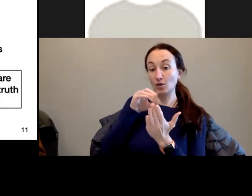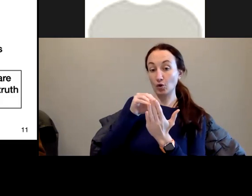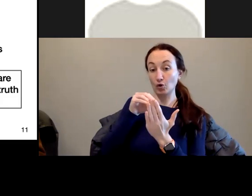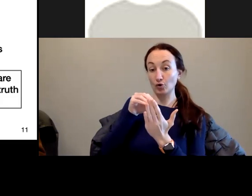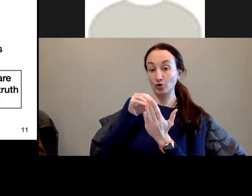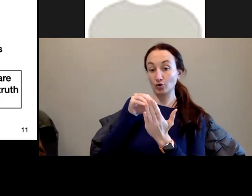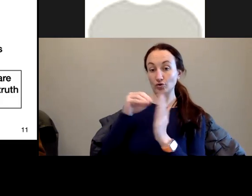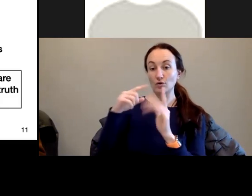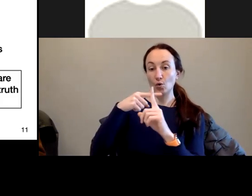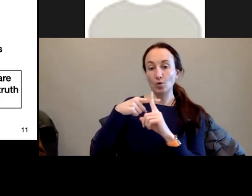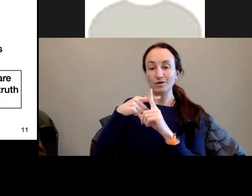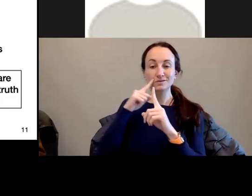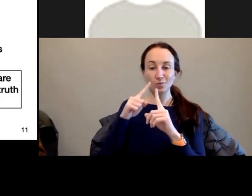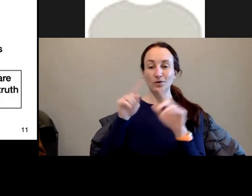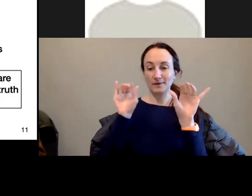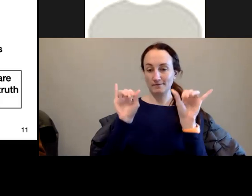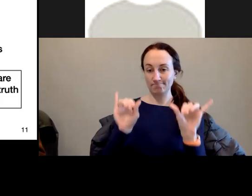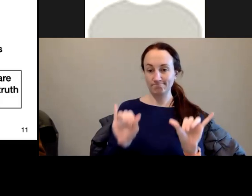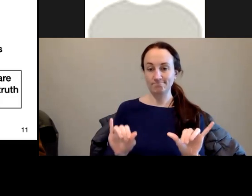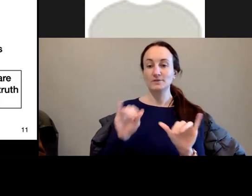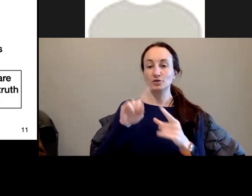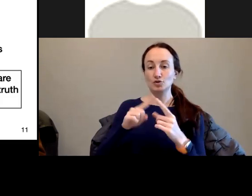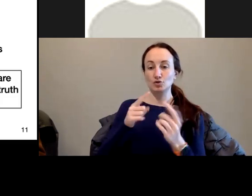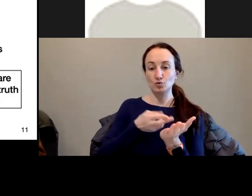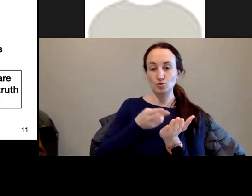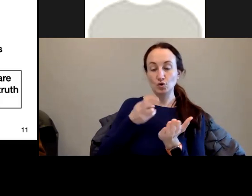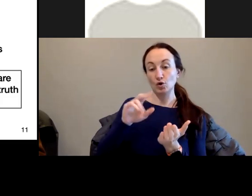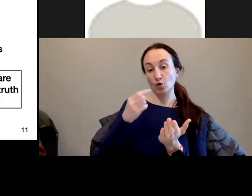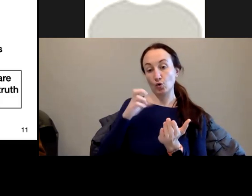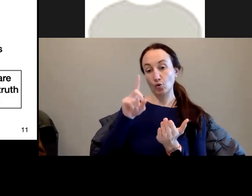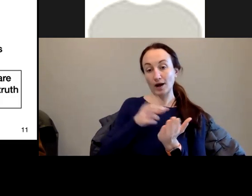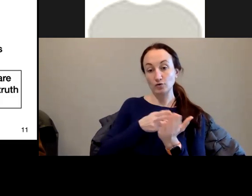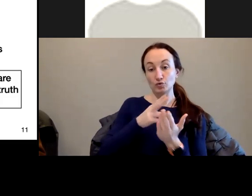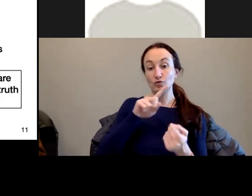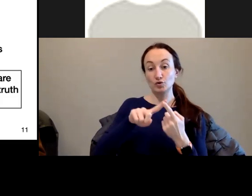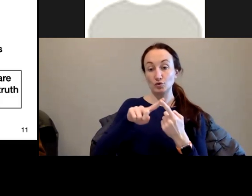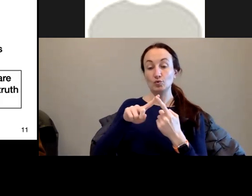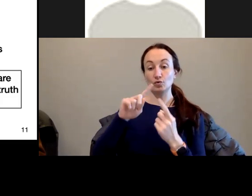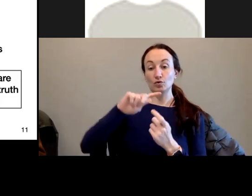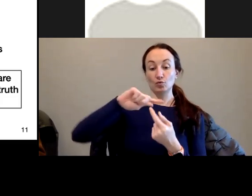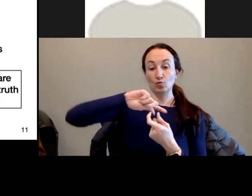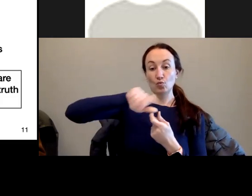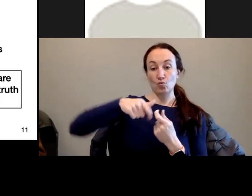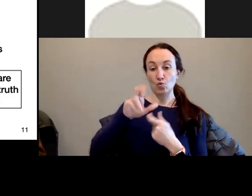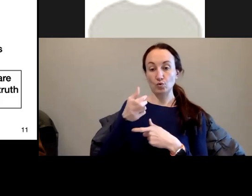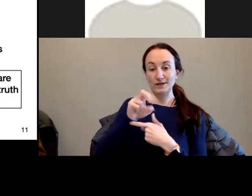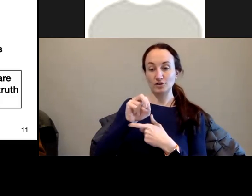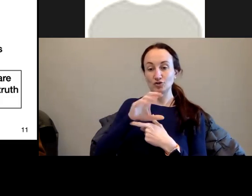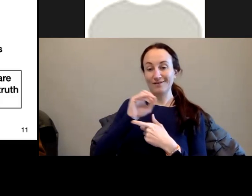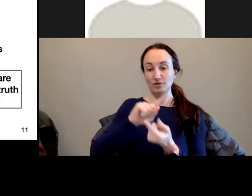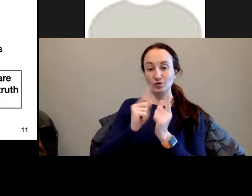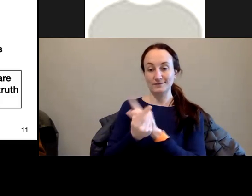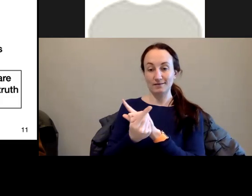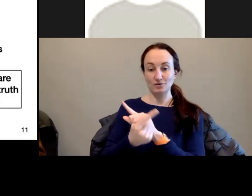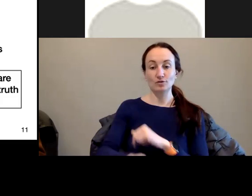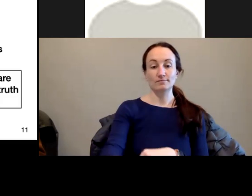be equivalent to the ground truth up to rotation and translation. And yeah, so and then